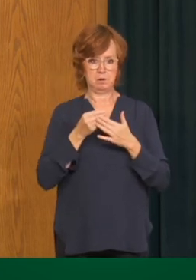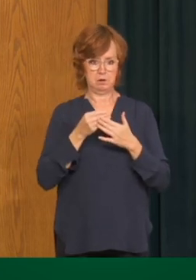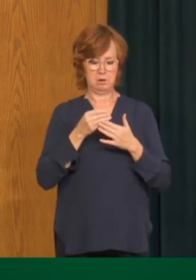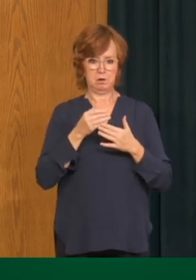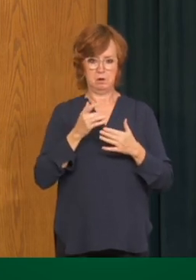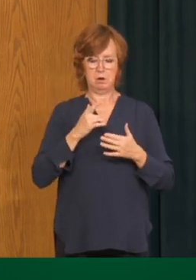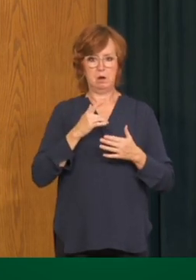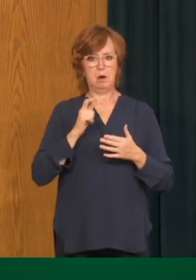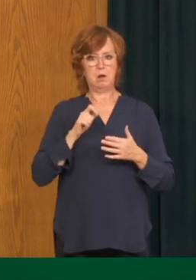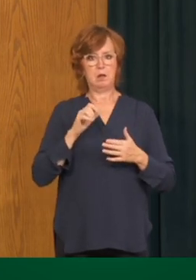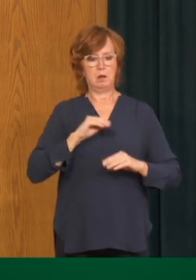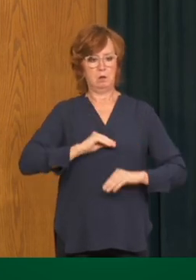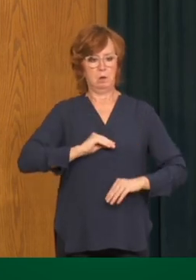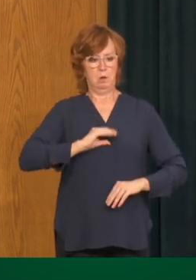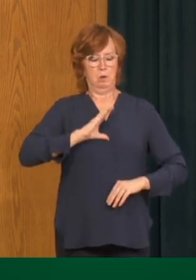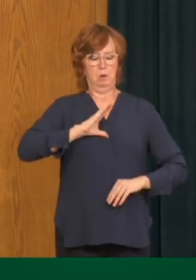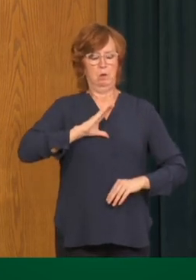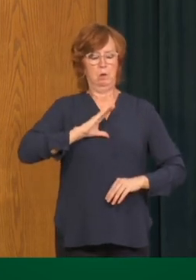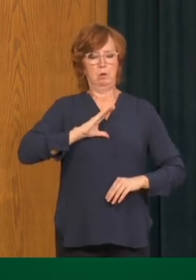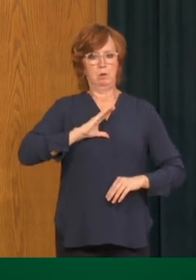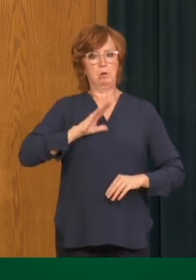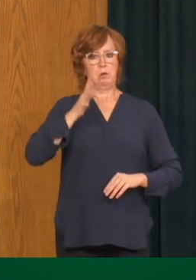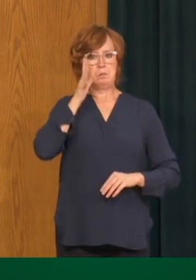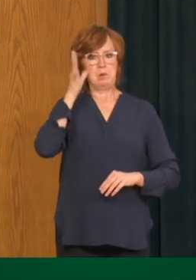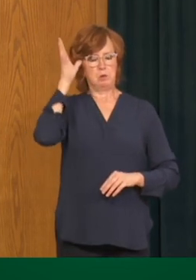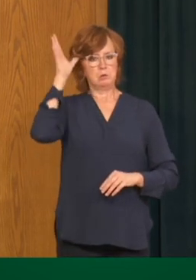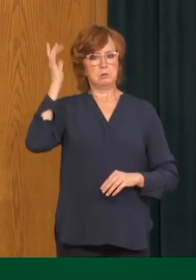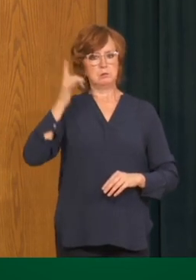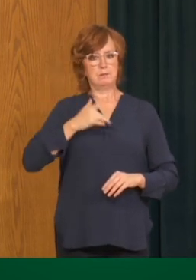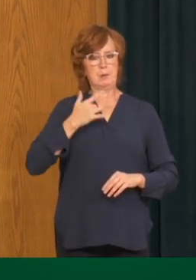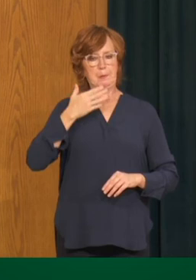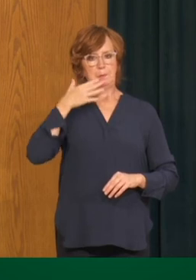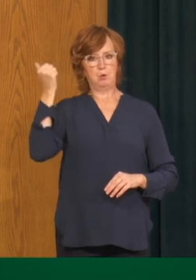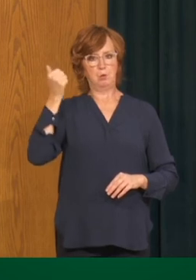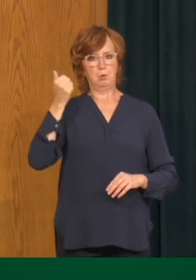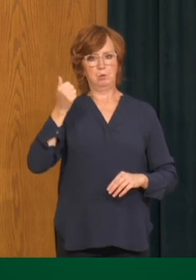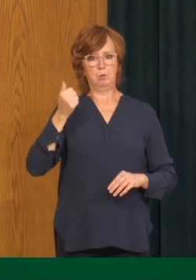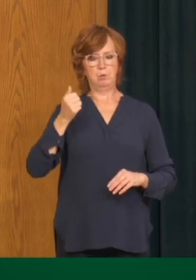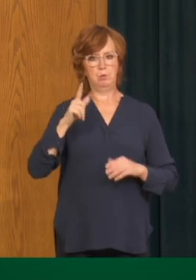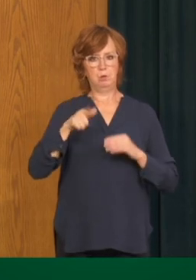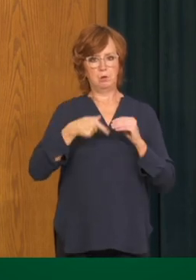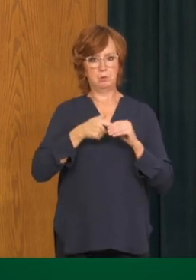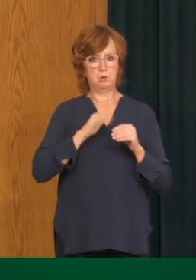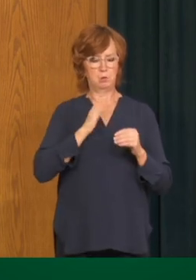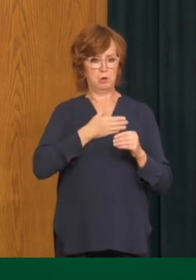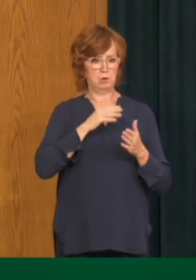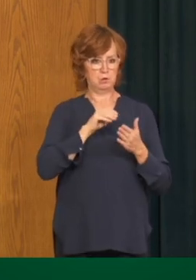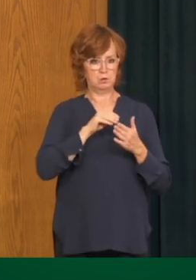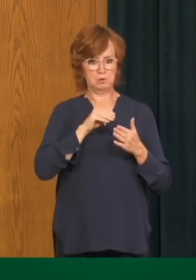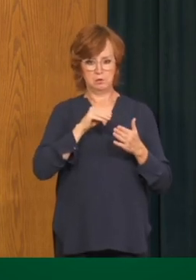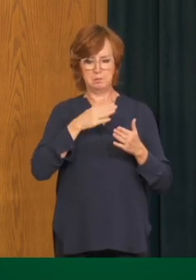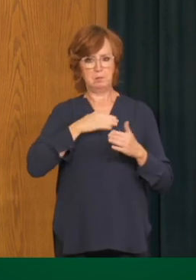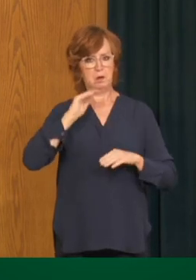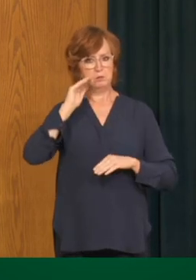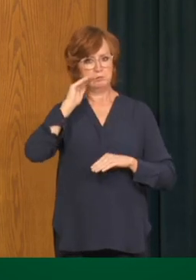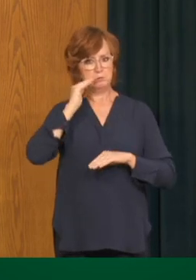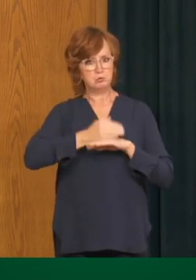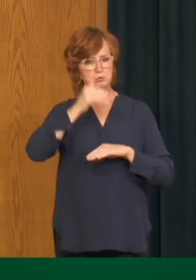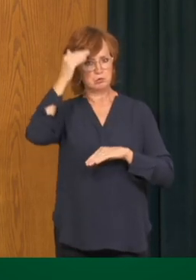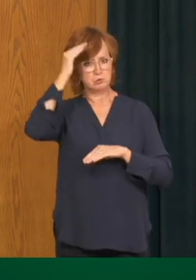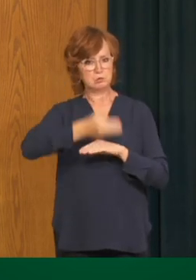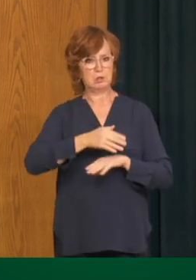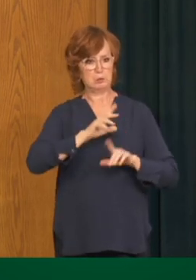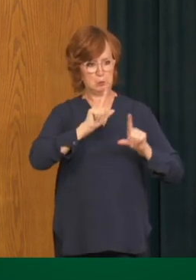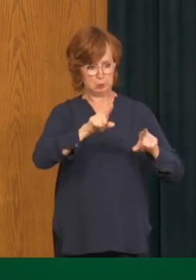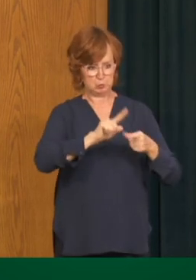confidence of parents that as their children return to their classroom, not only are we providing the clarity of information, we're providing the